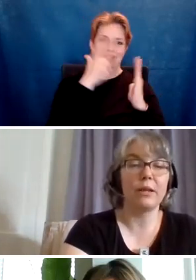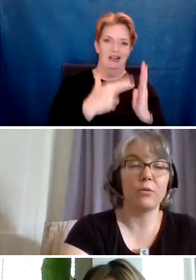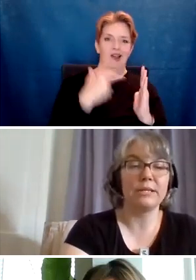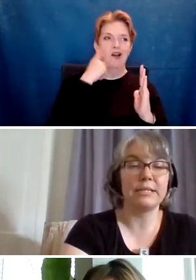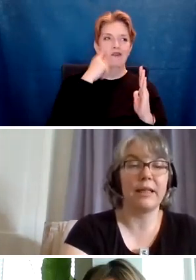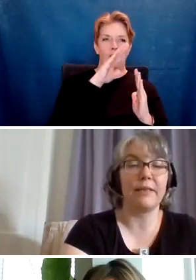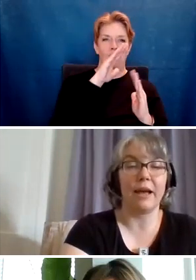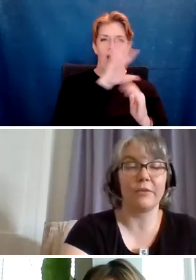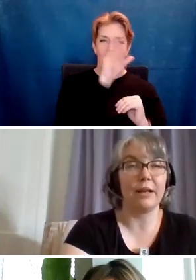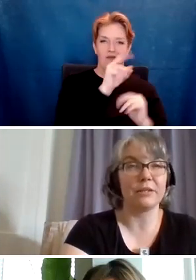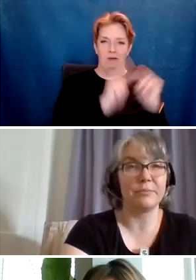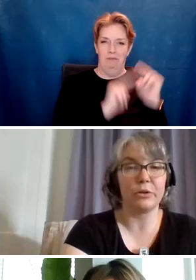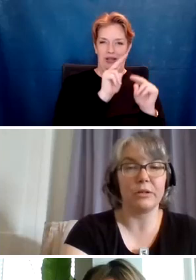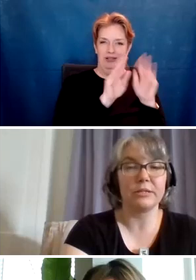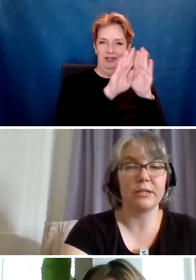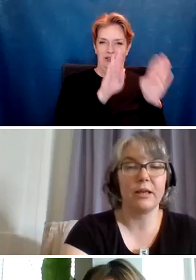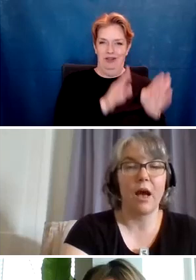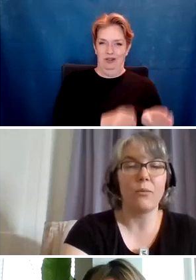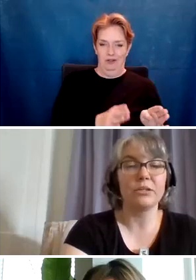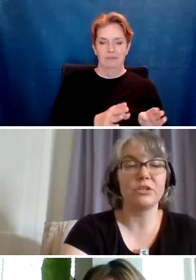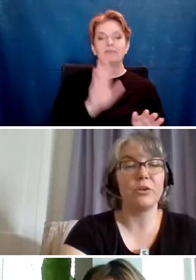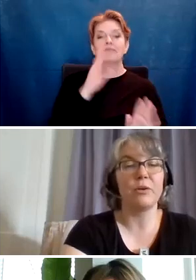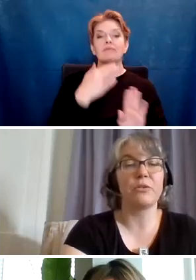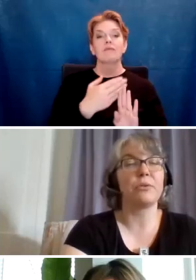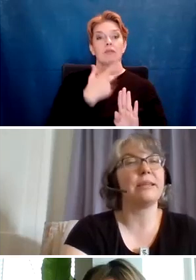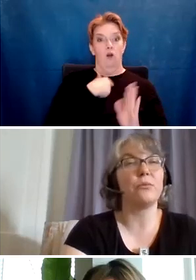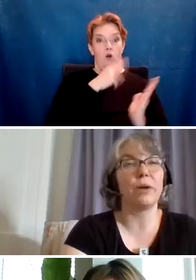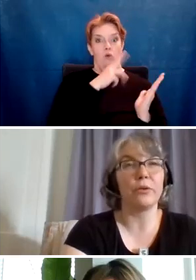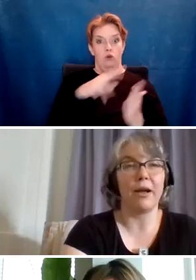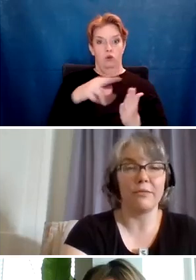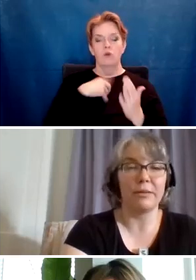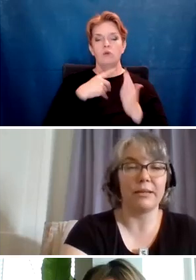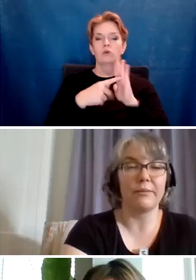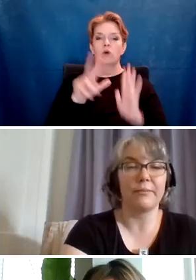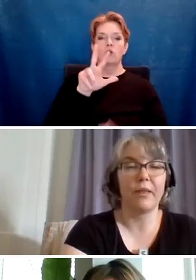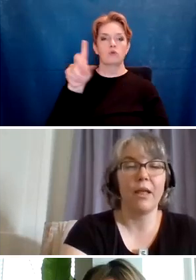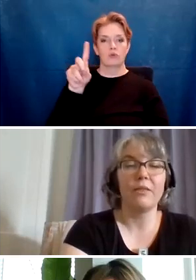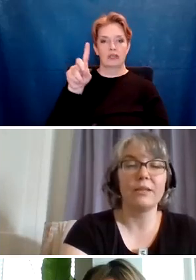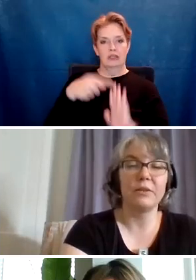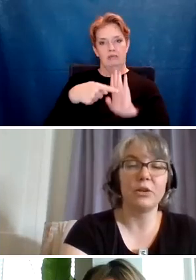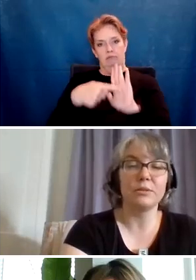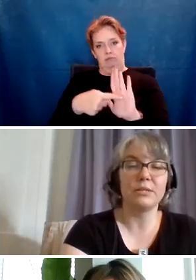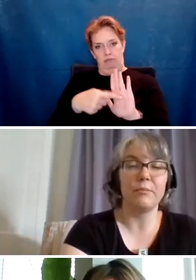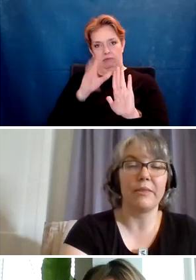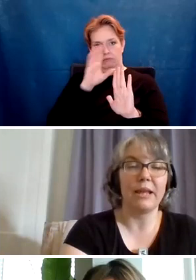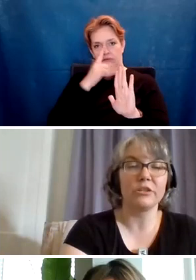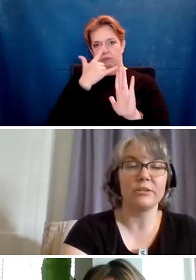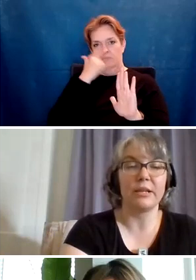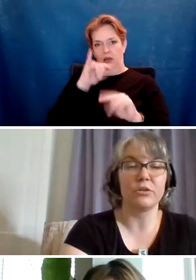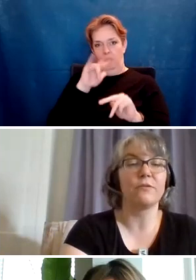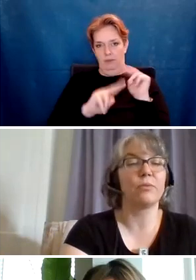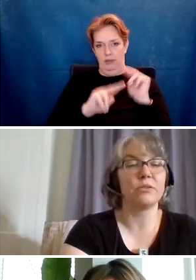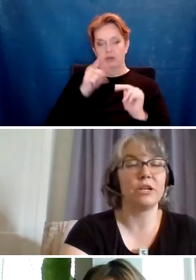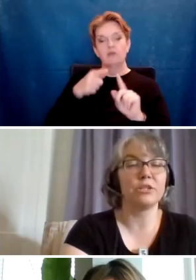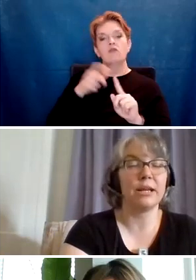Before we look in more detail at the African House murals, I want to show you a 3D rendering of the building. This video was done by the National